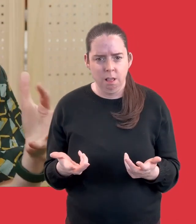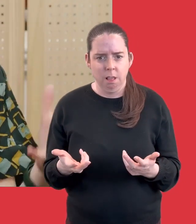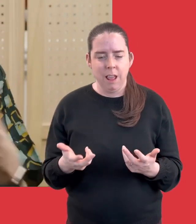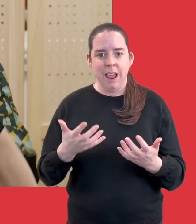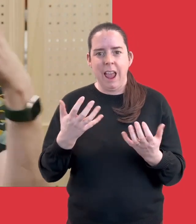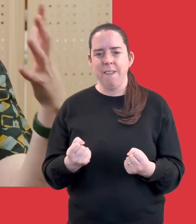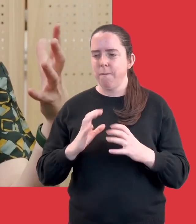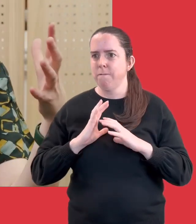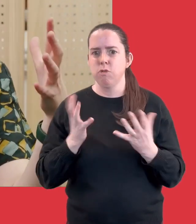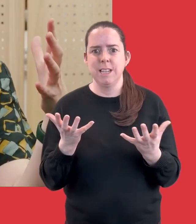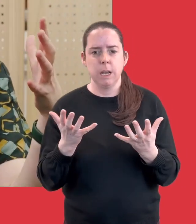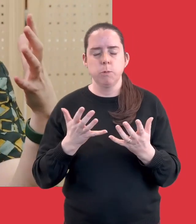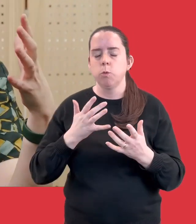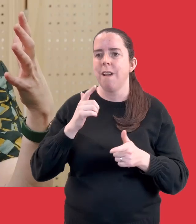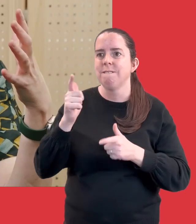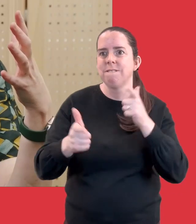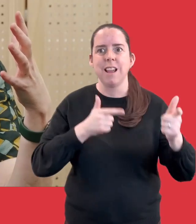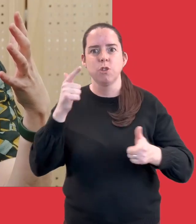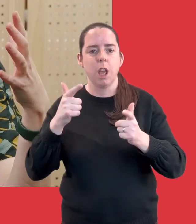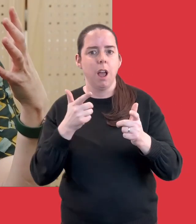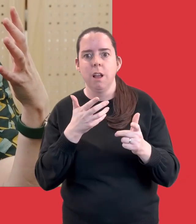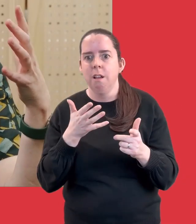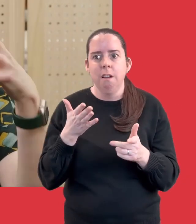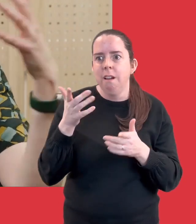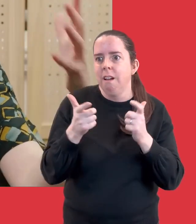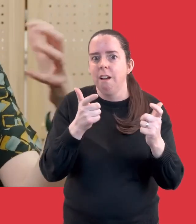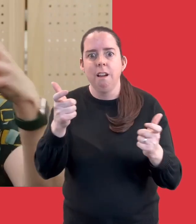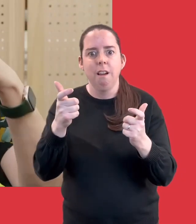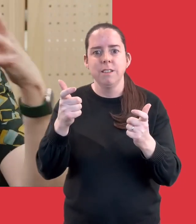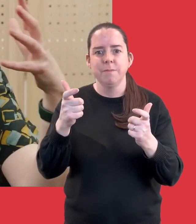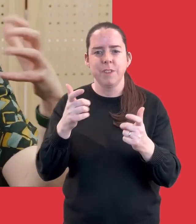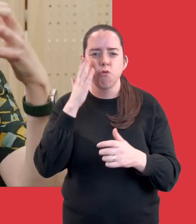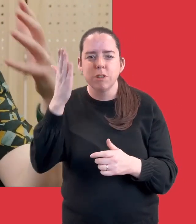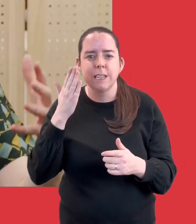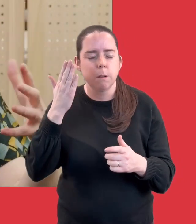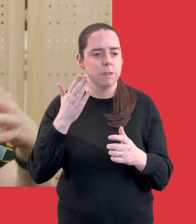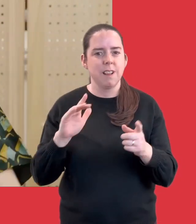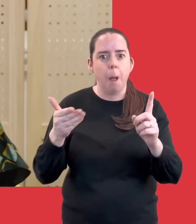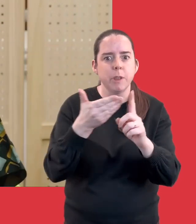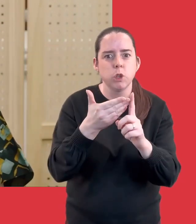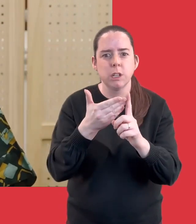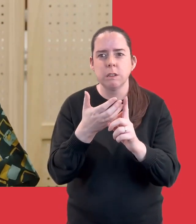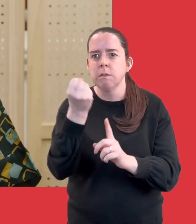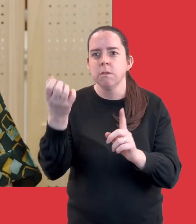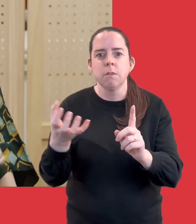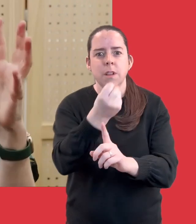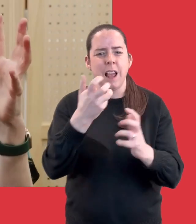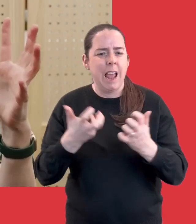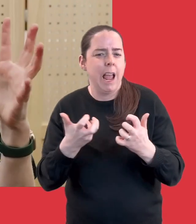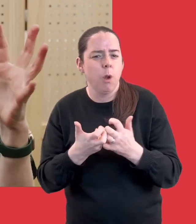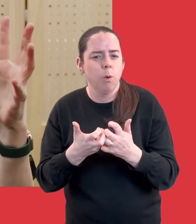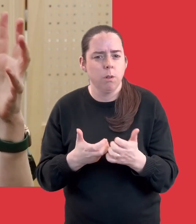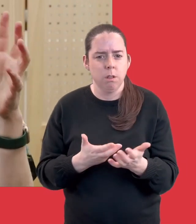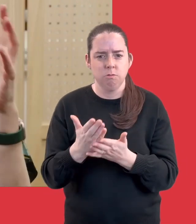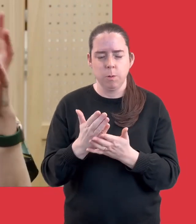be, and have this freedom to pursue great adventures in their dreams and ambitions in